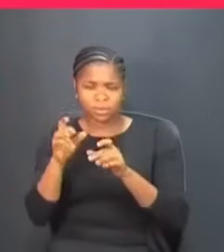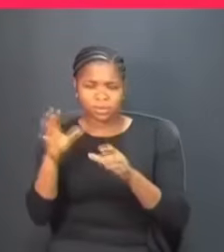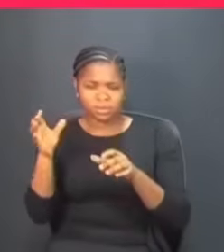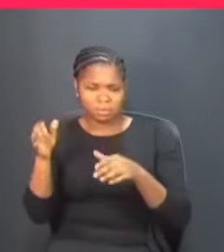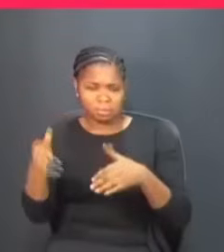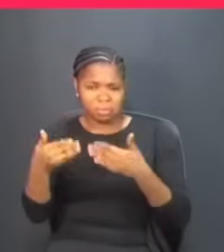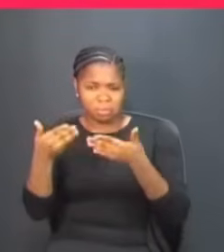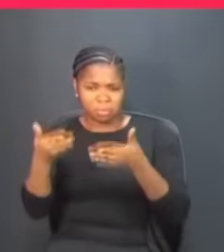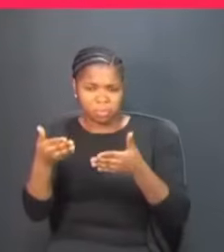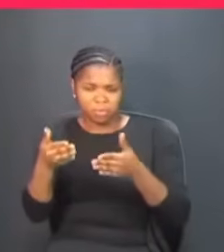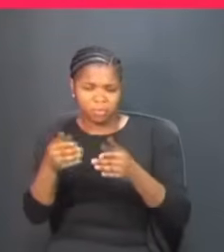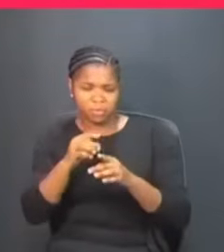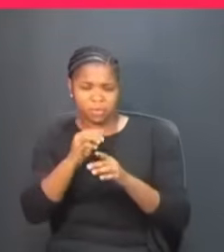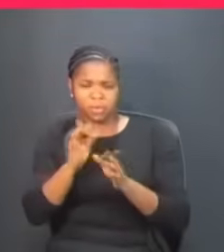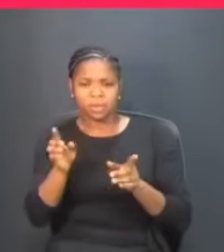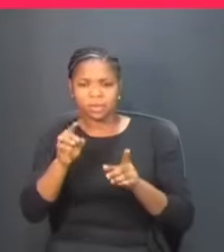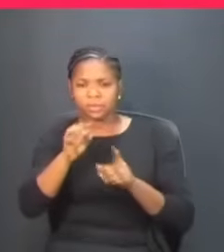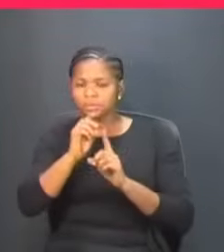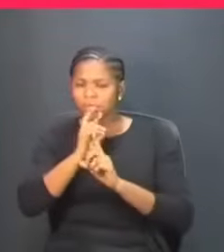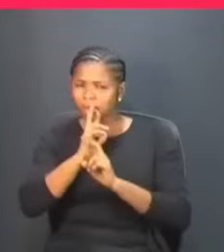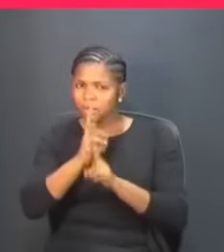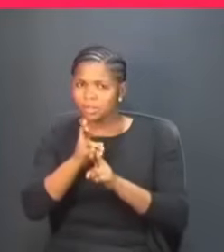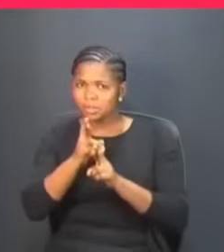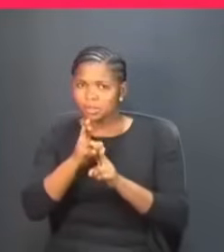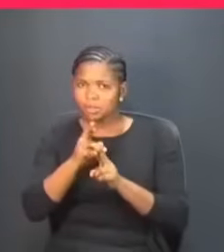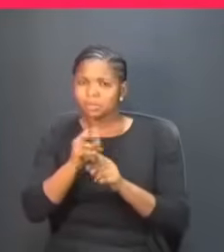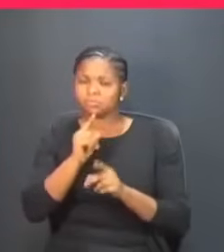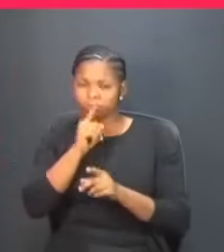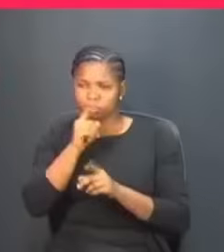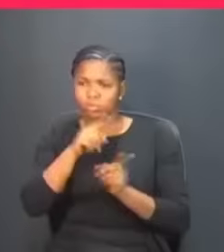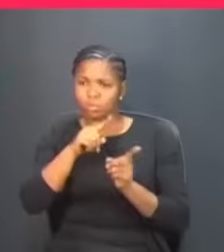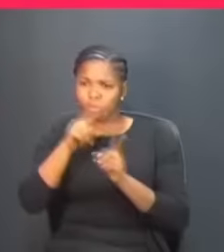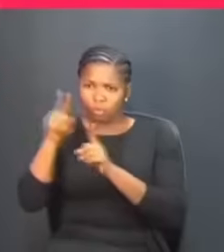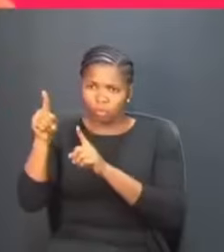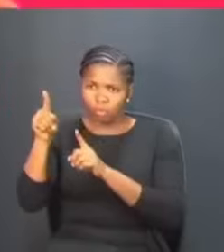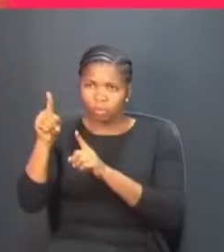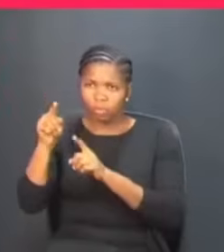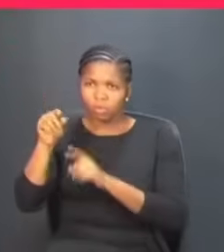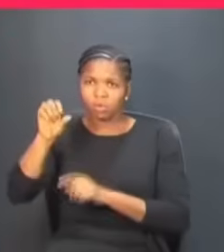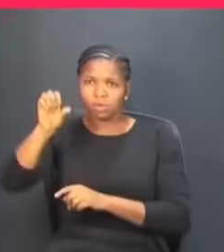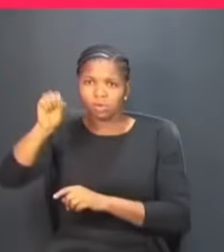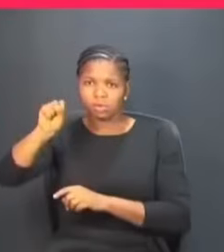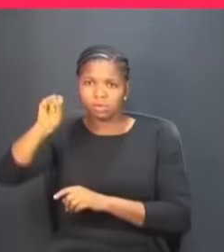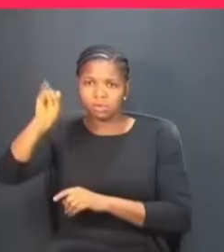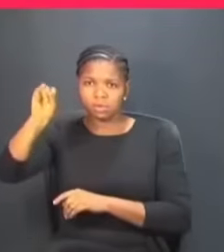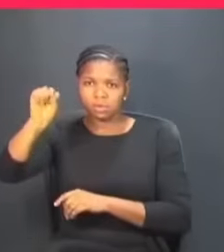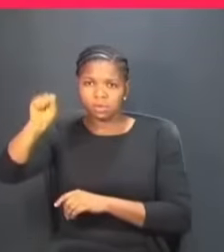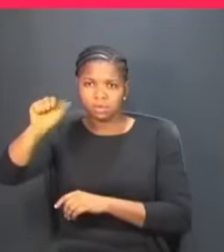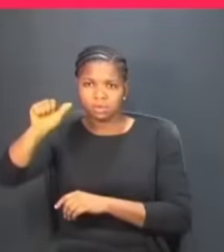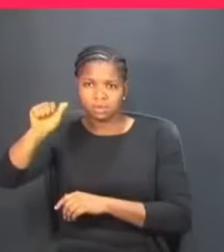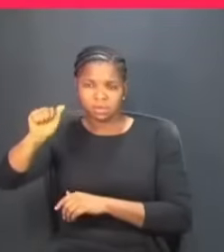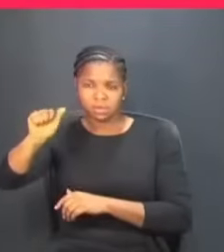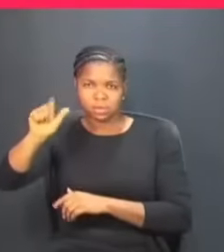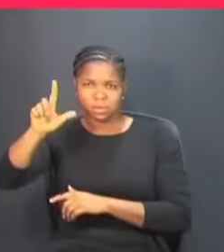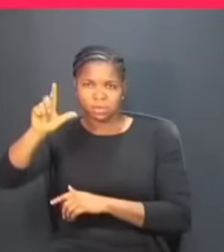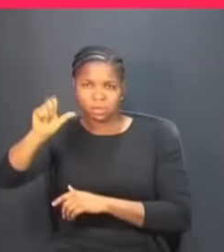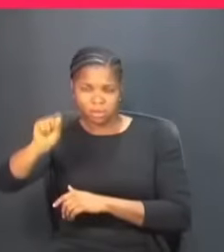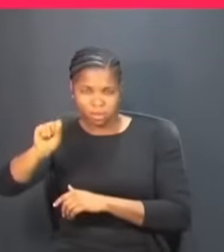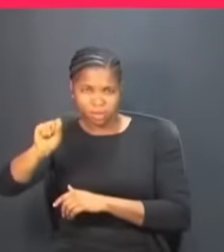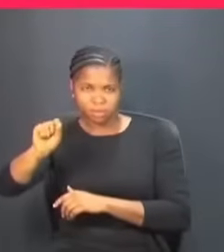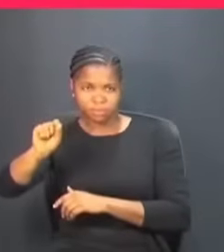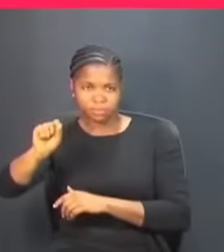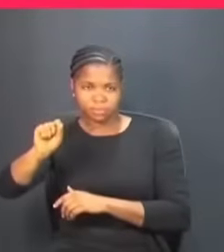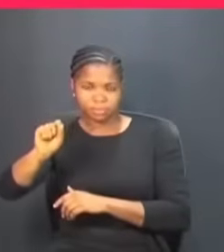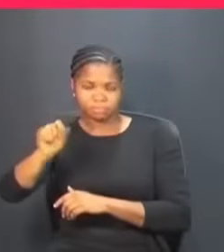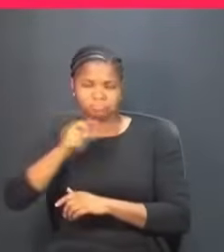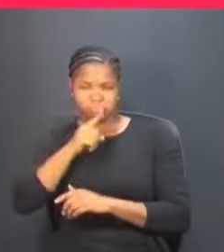what is actually happening. Now, Honorable Kobi also came. So is